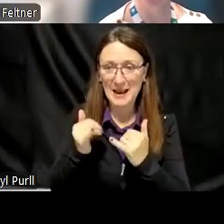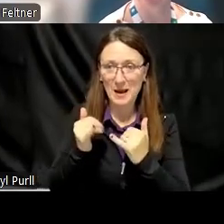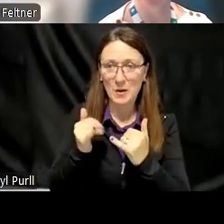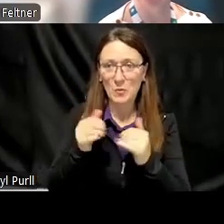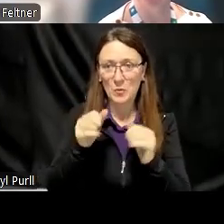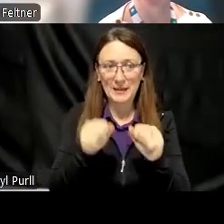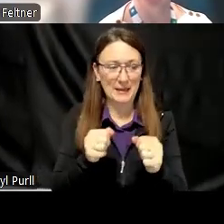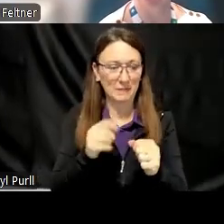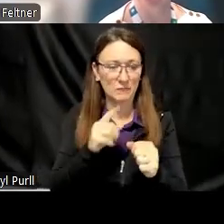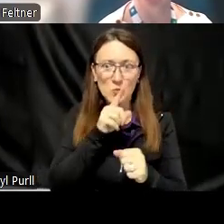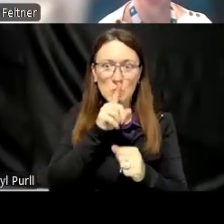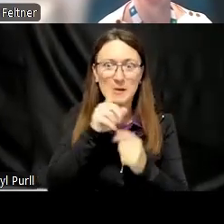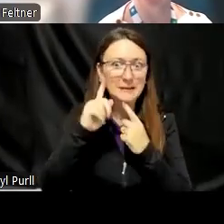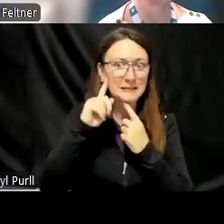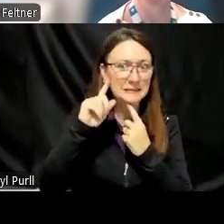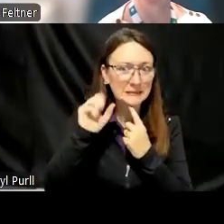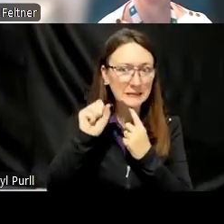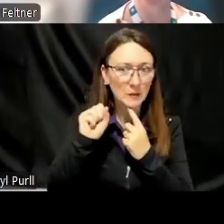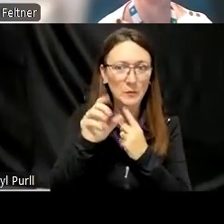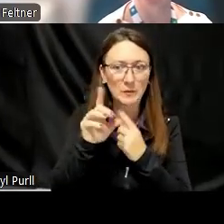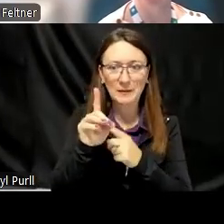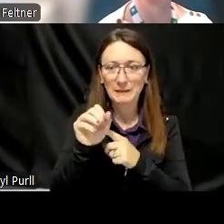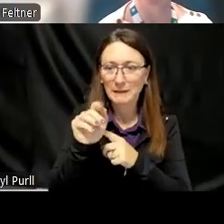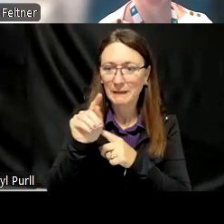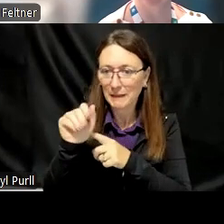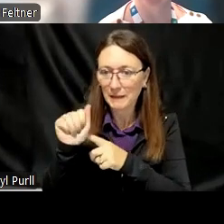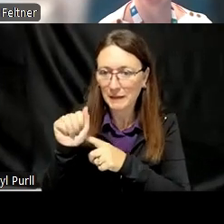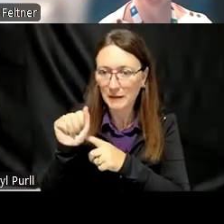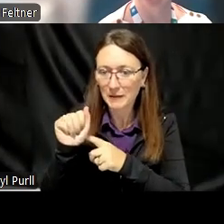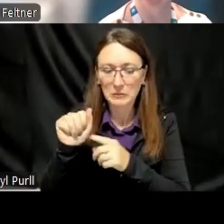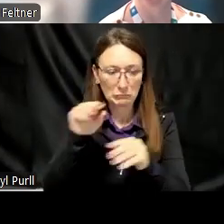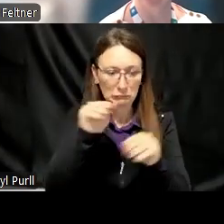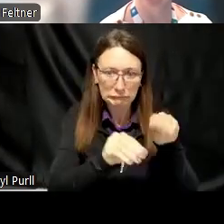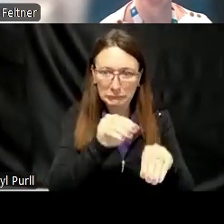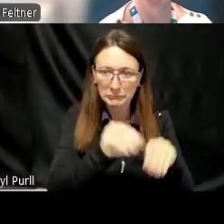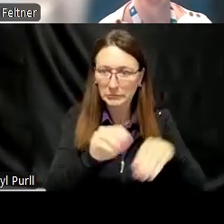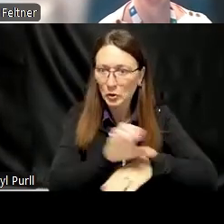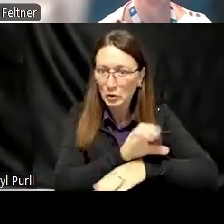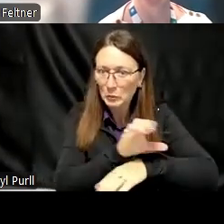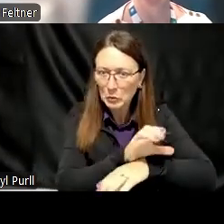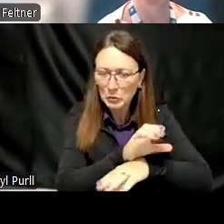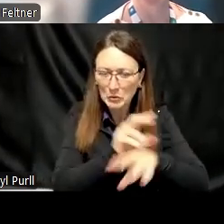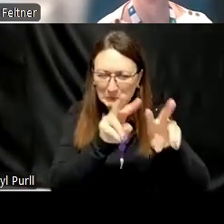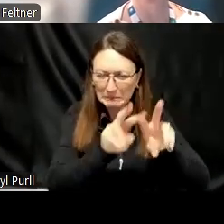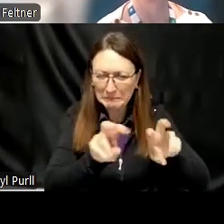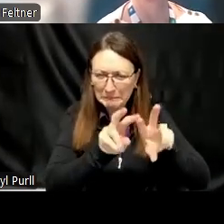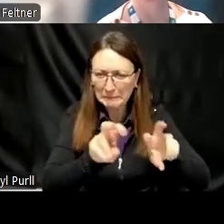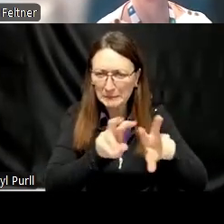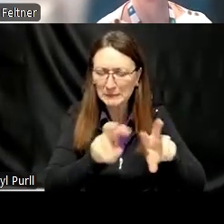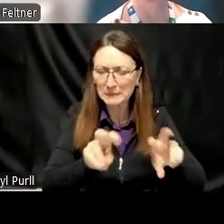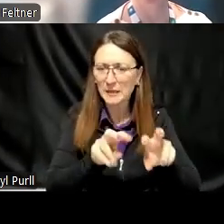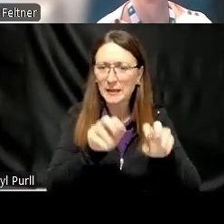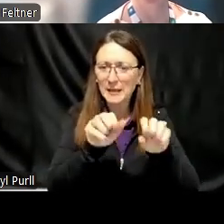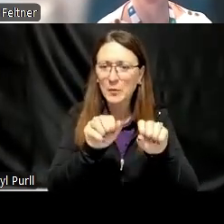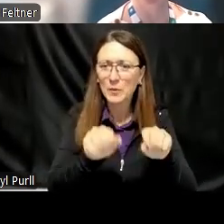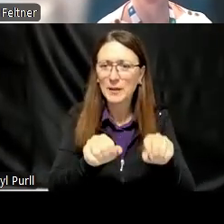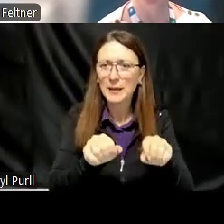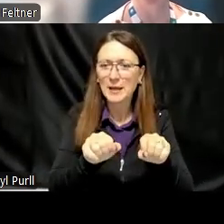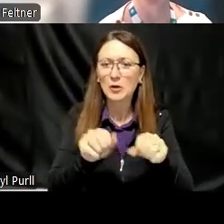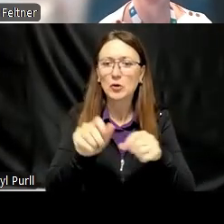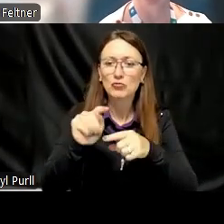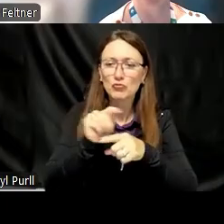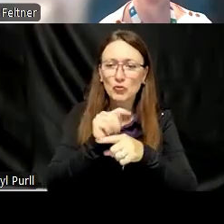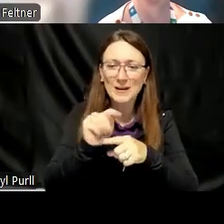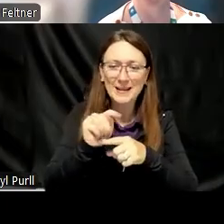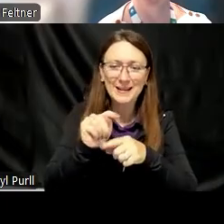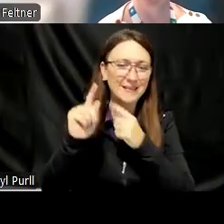like real sound data, put that into a computer, pull it all apart, and we can actually train the hearing aid